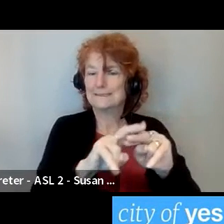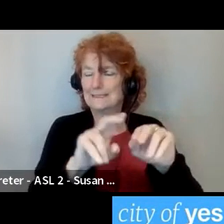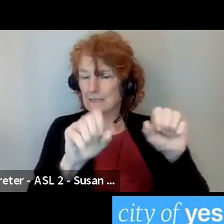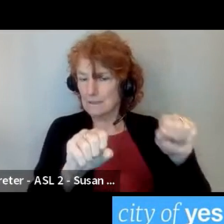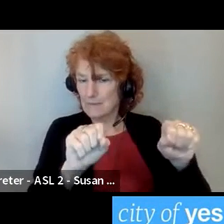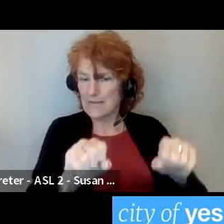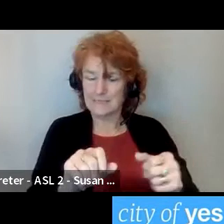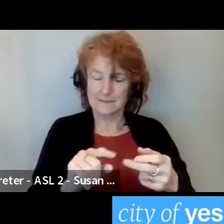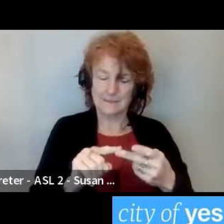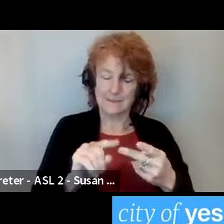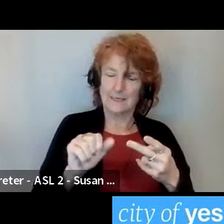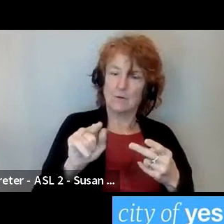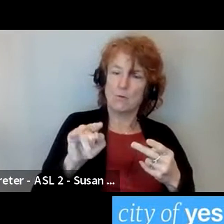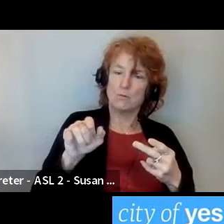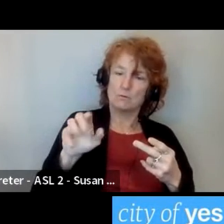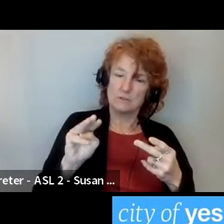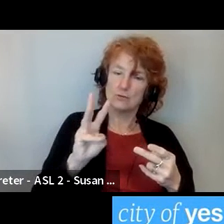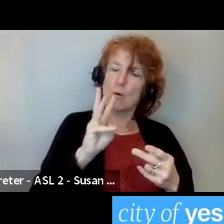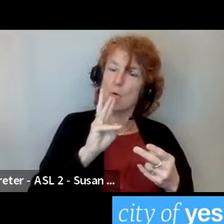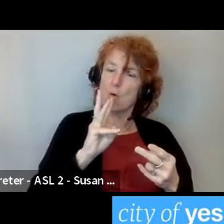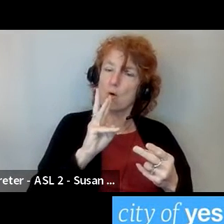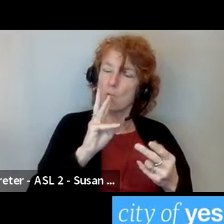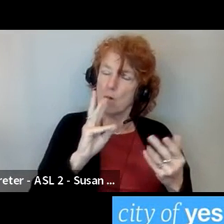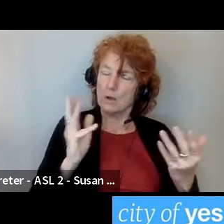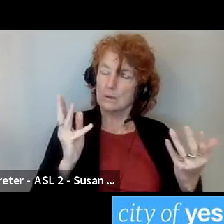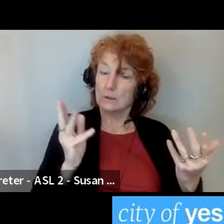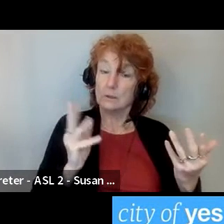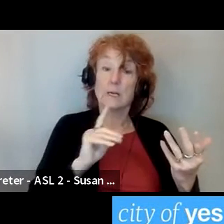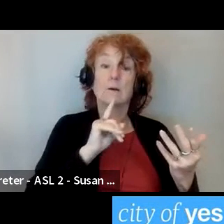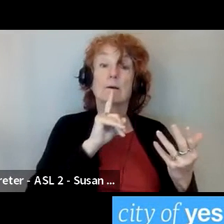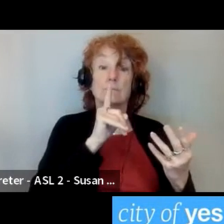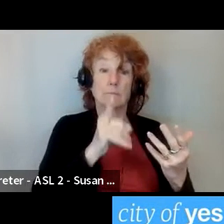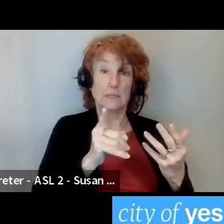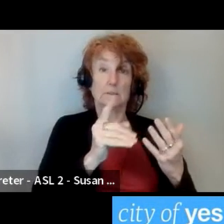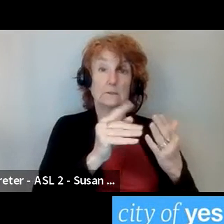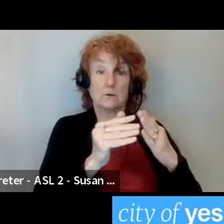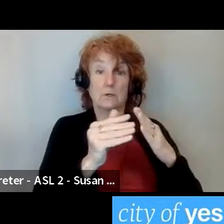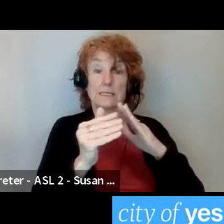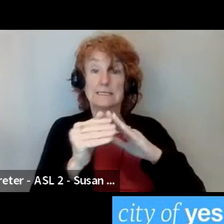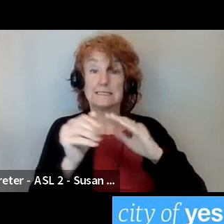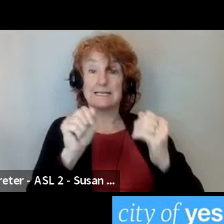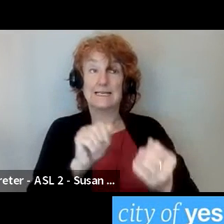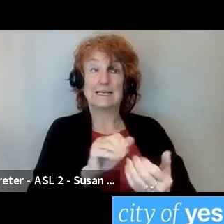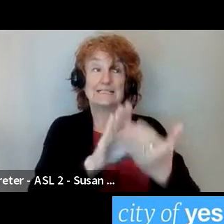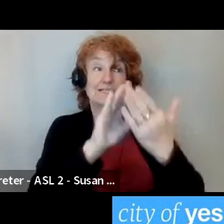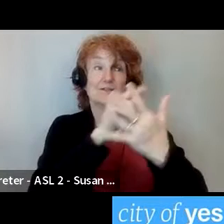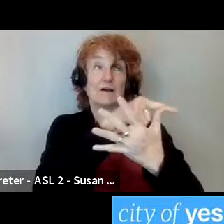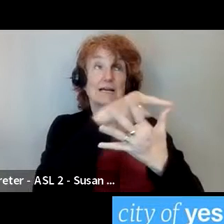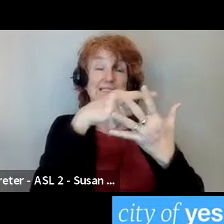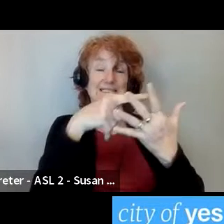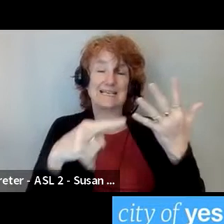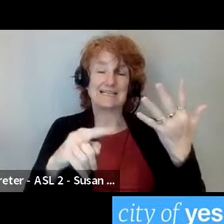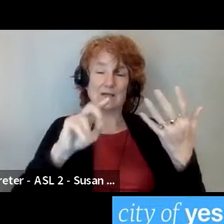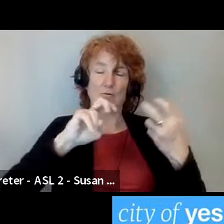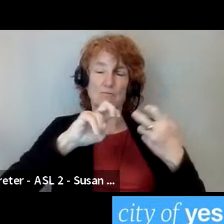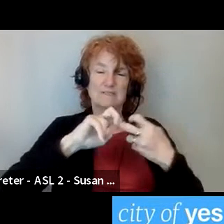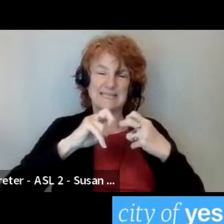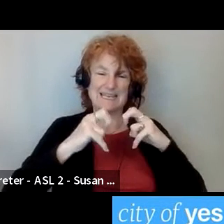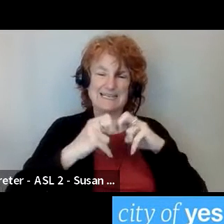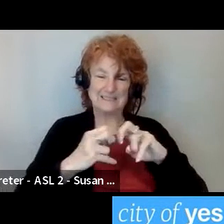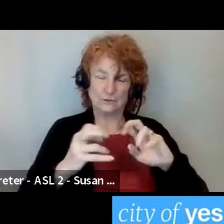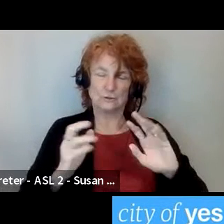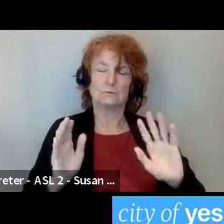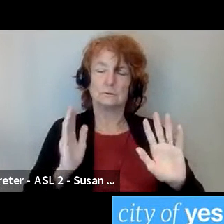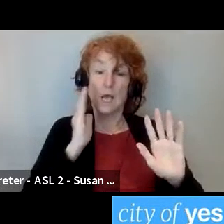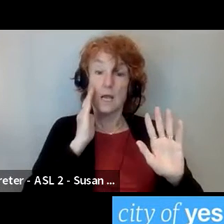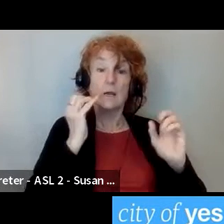sure that we, as a city, are addressing those issues in conjunction with enabling more housing there. I know a lot